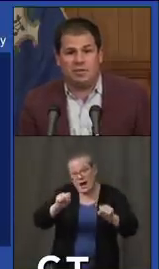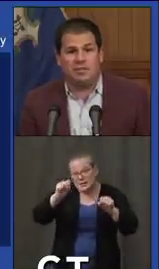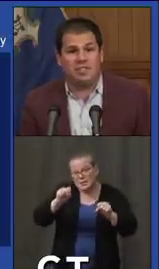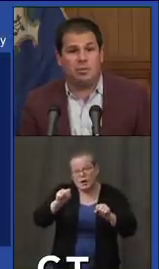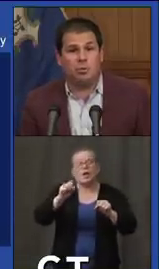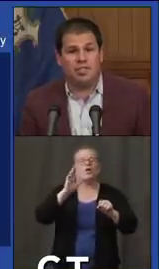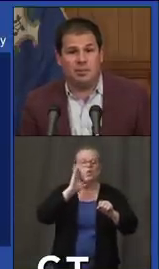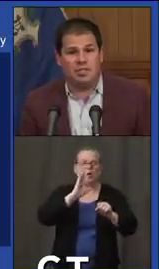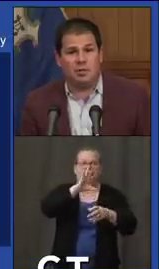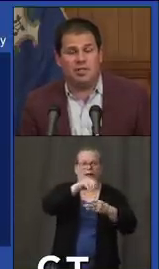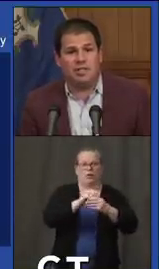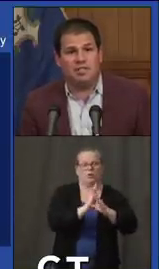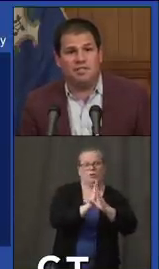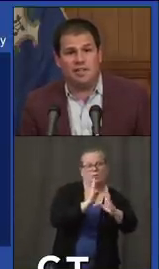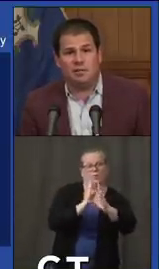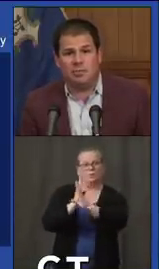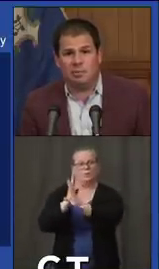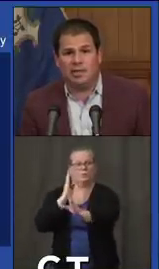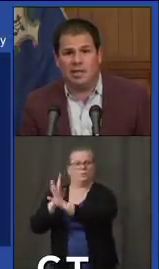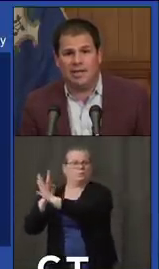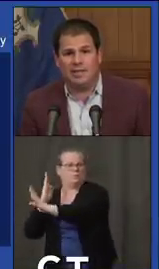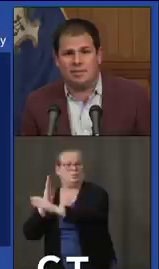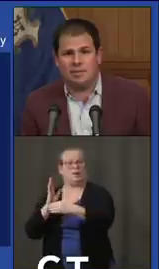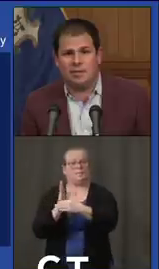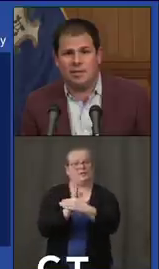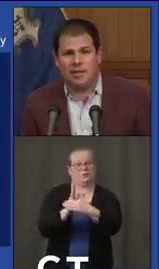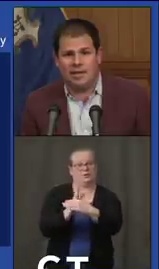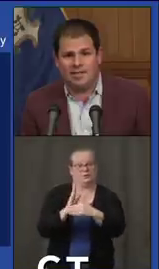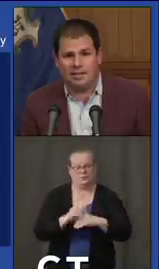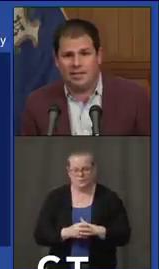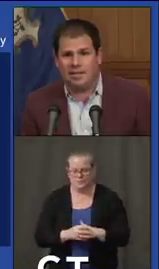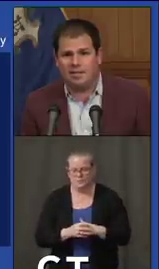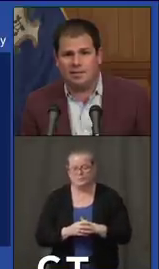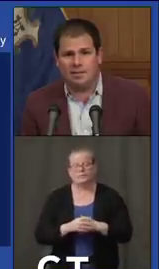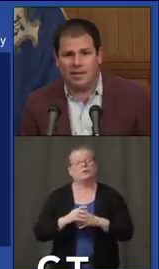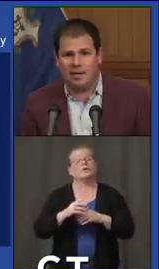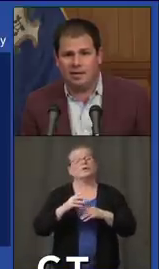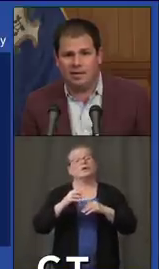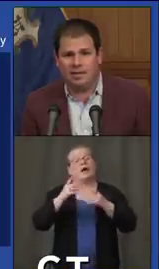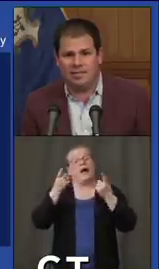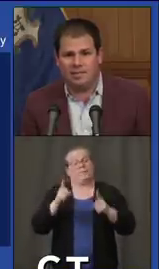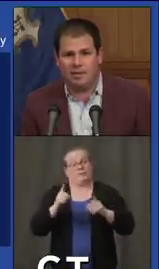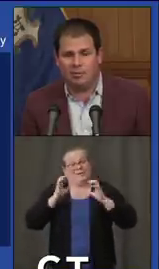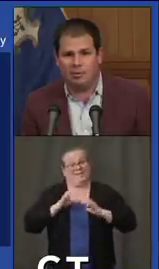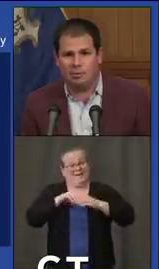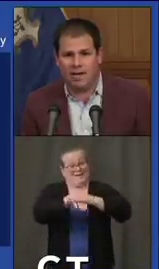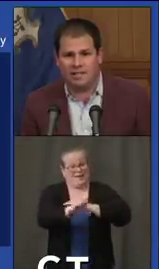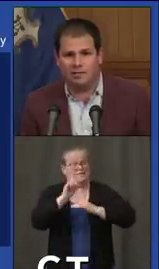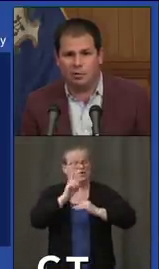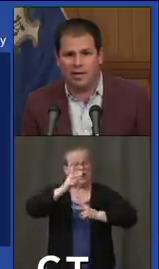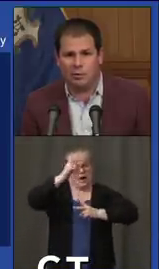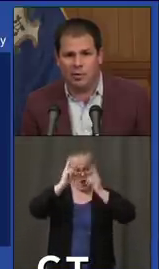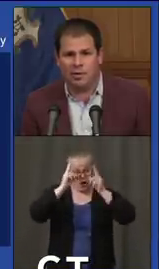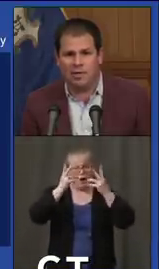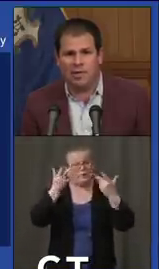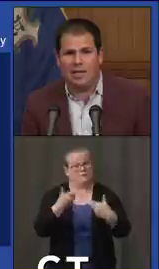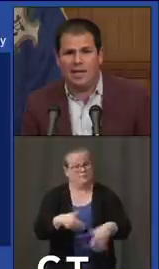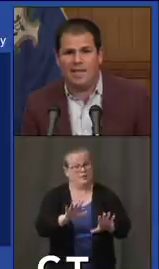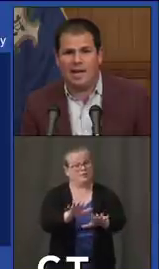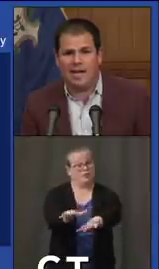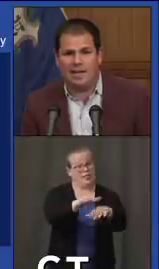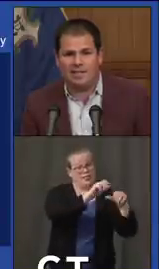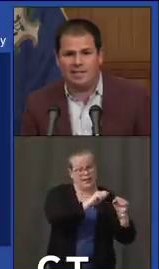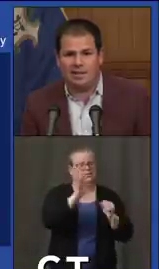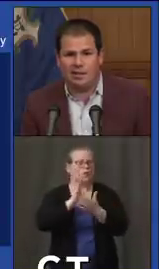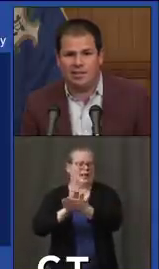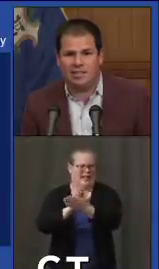For hair services, tools need to be soaked in disinfectant between clients. Hand sanitizer, again, something that we're asking for everywhere. And